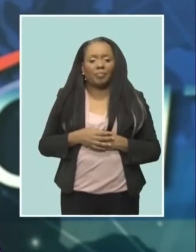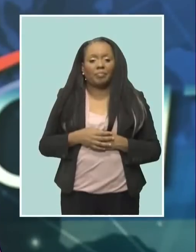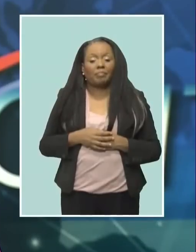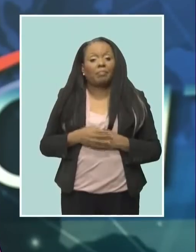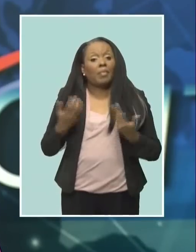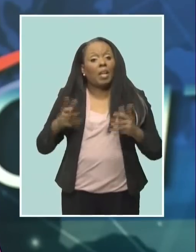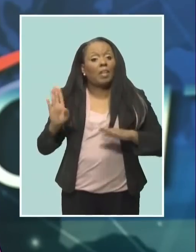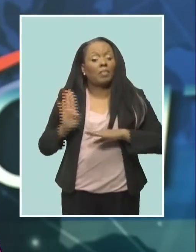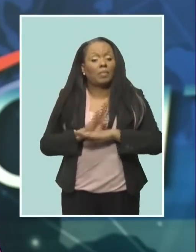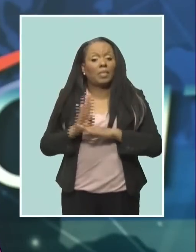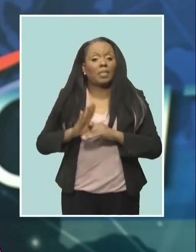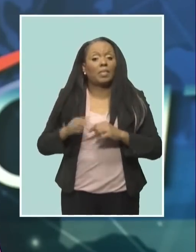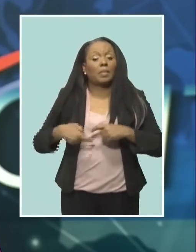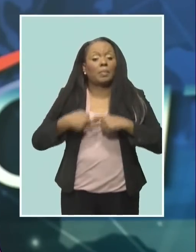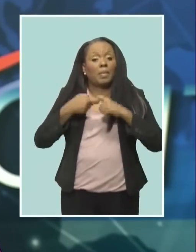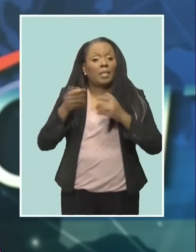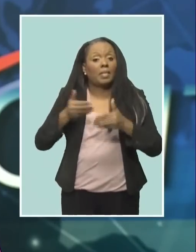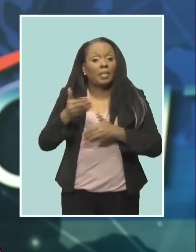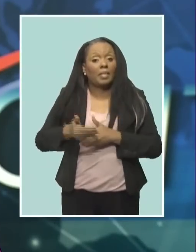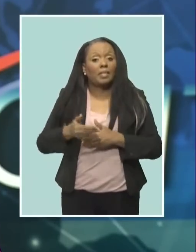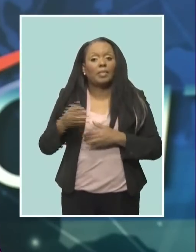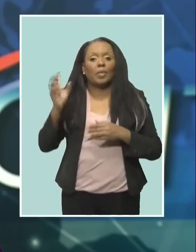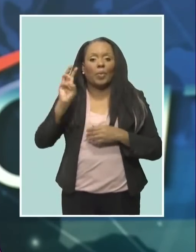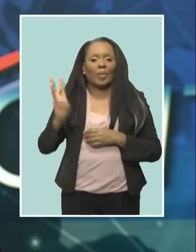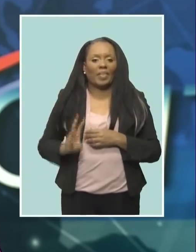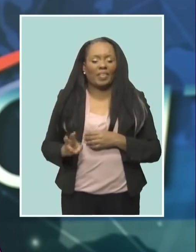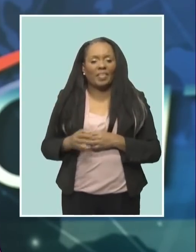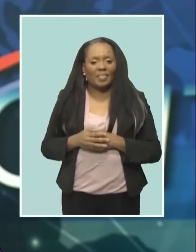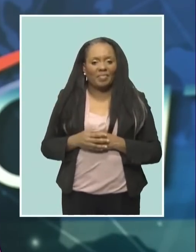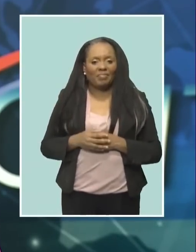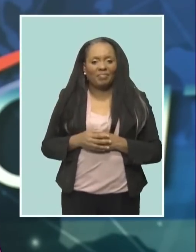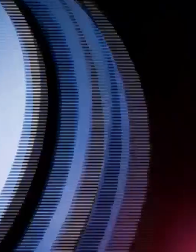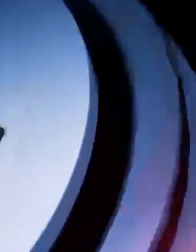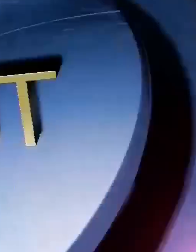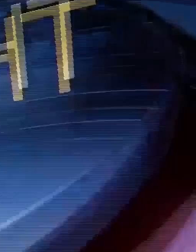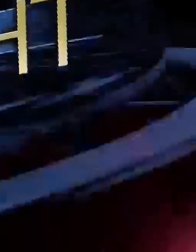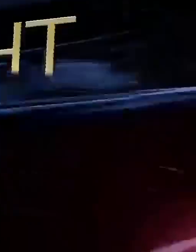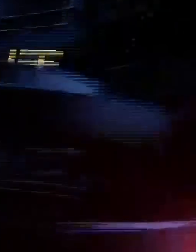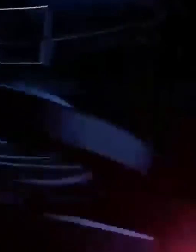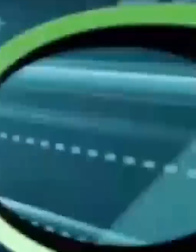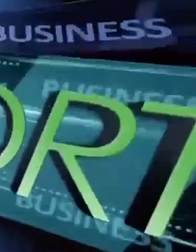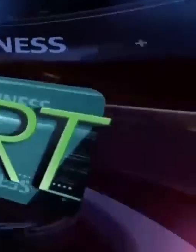And that's business. We'll take a break and be back with the weather.